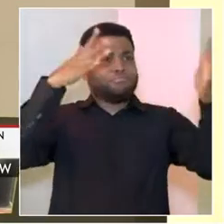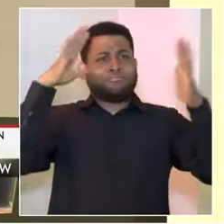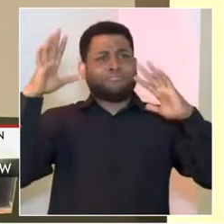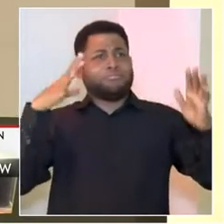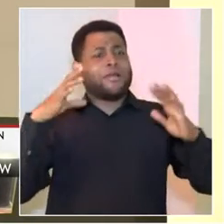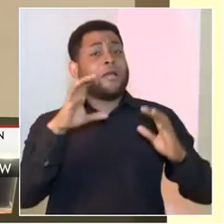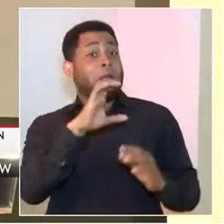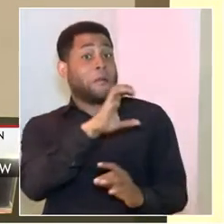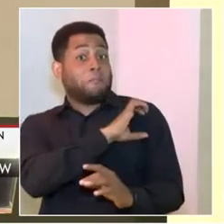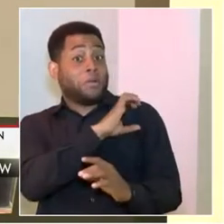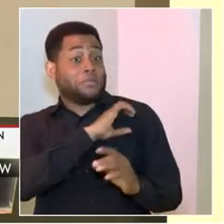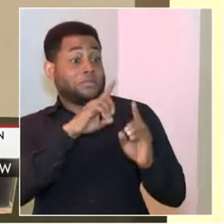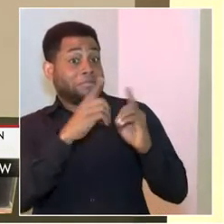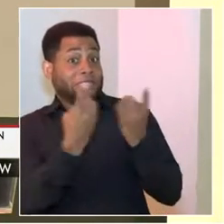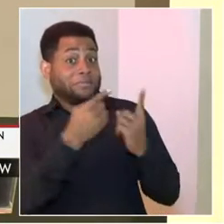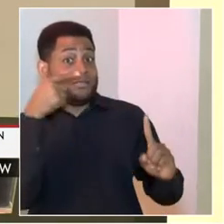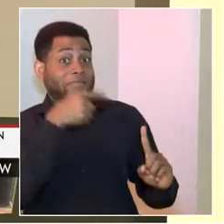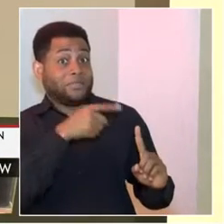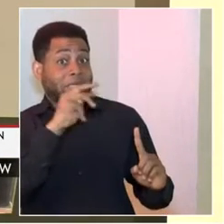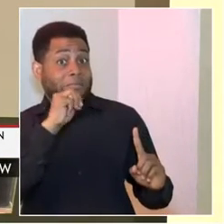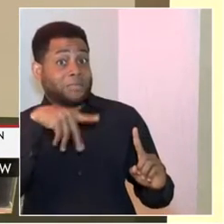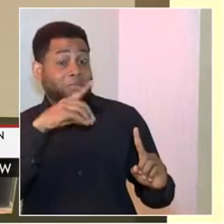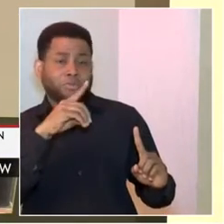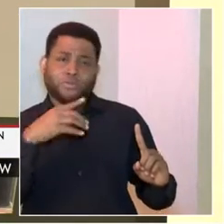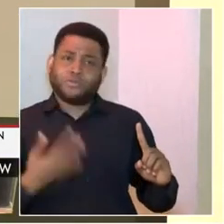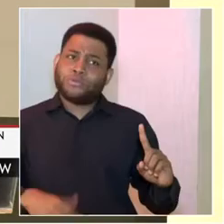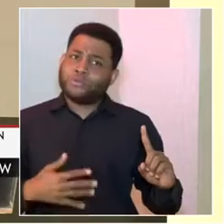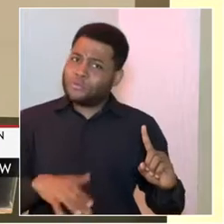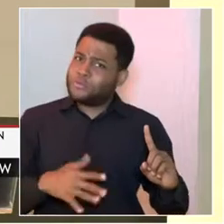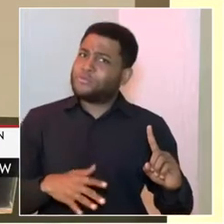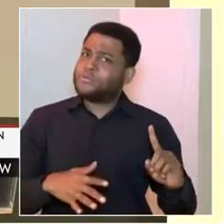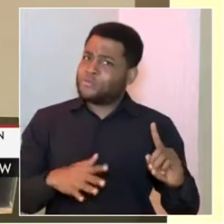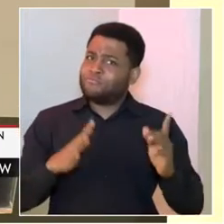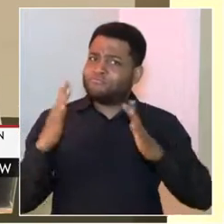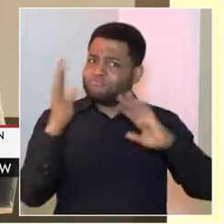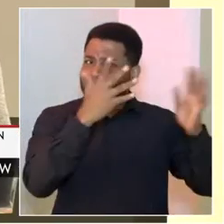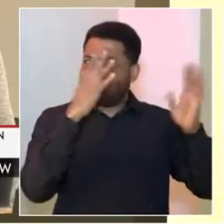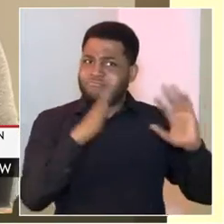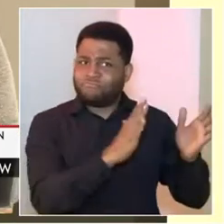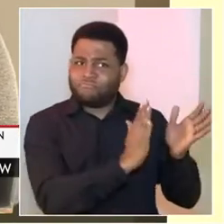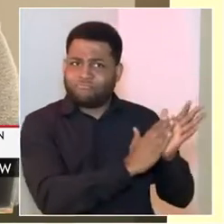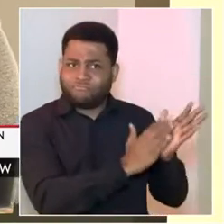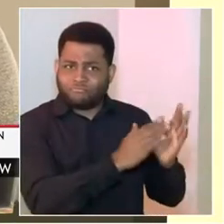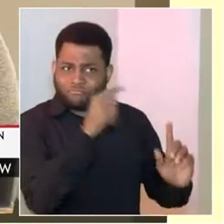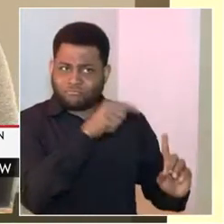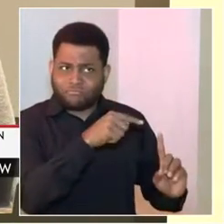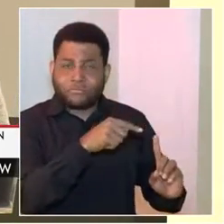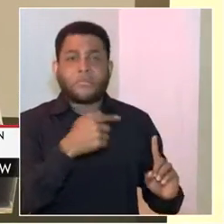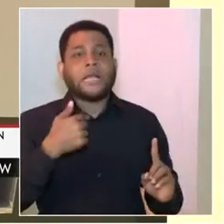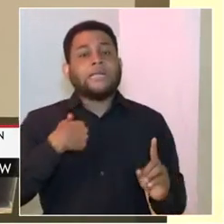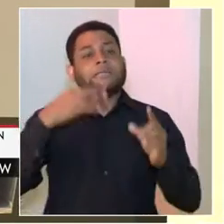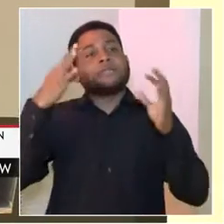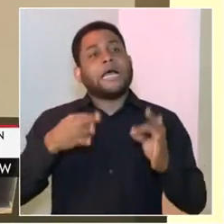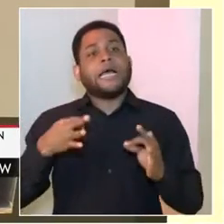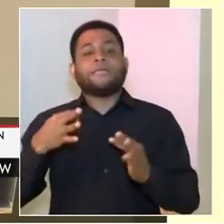I didn't know when I appointed Chief Smith that she was going to be a part of the economic development